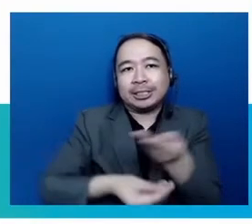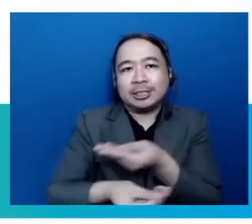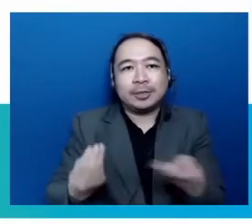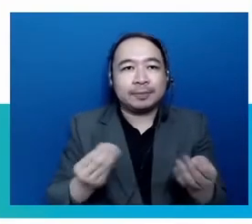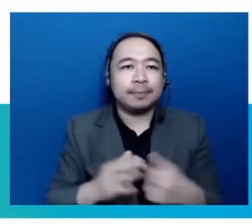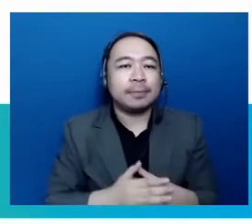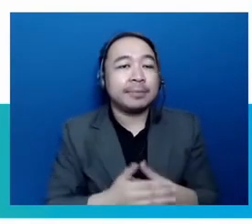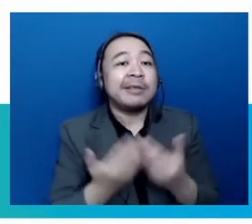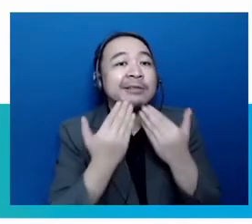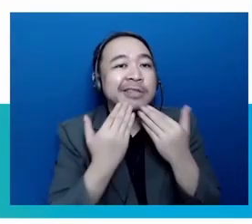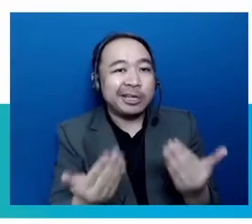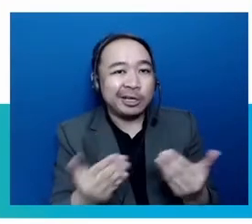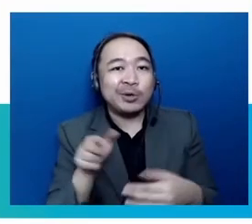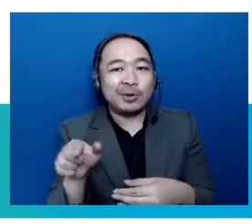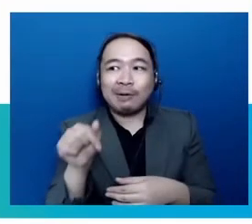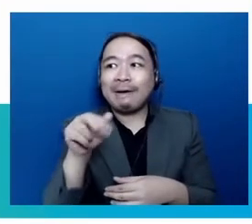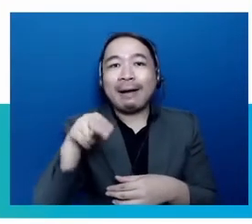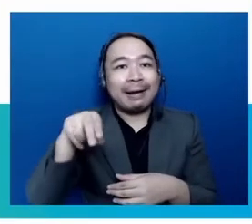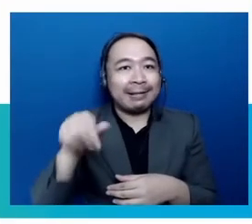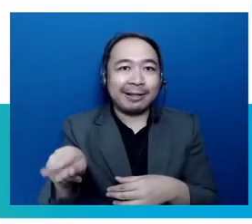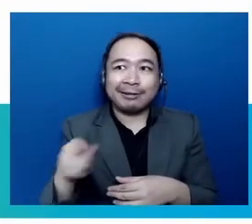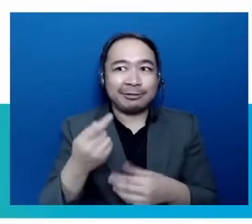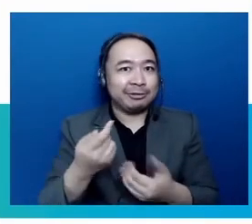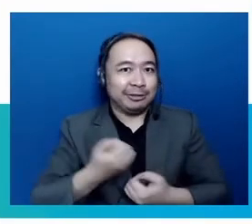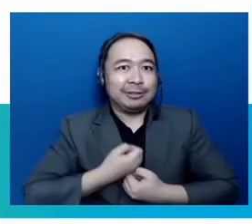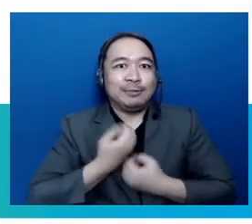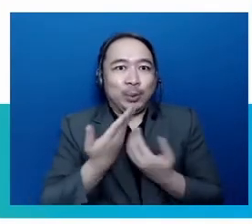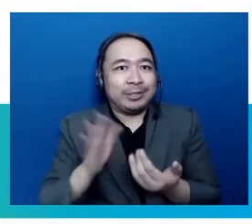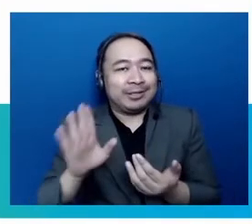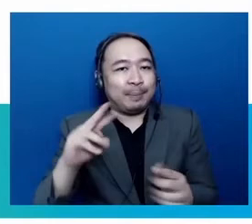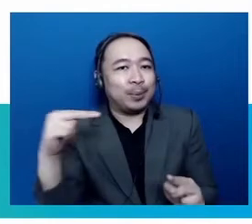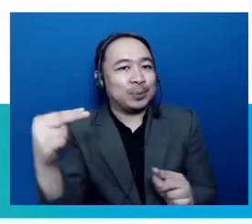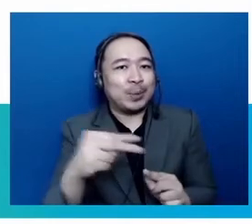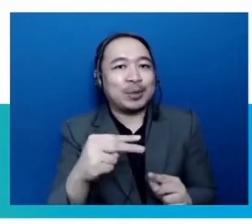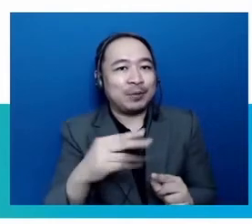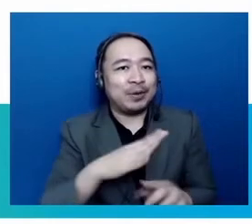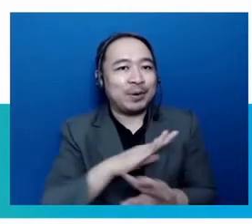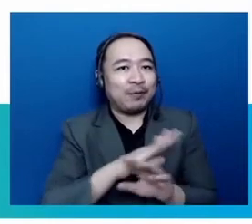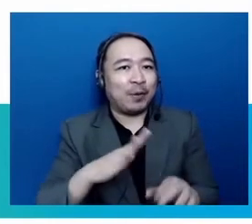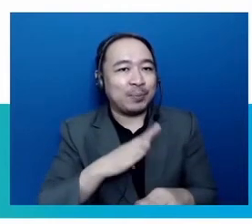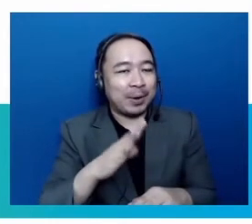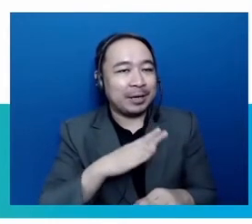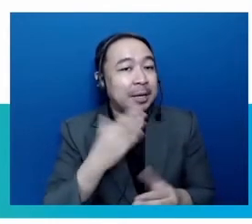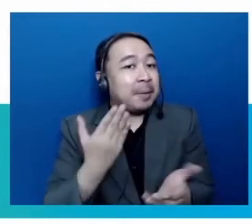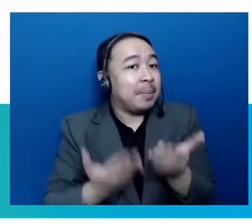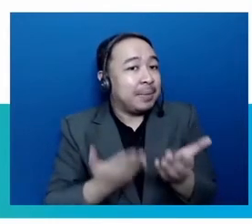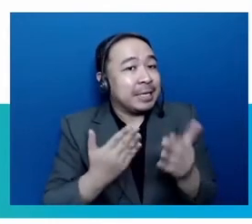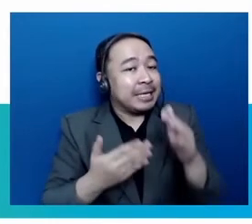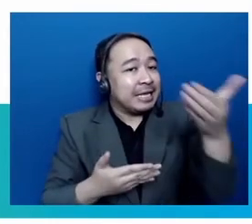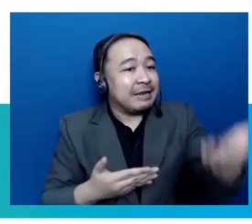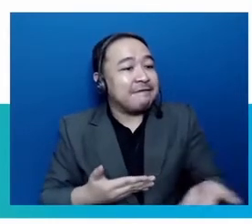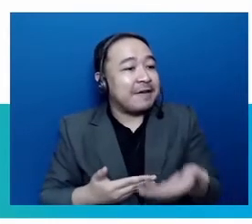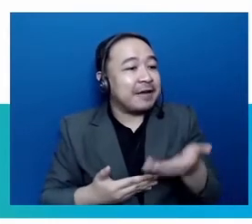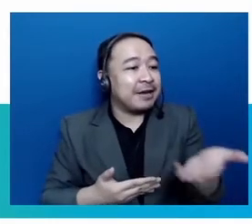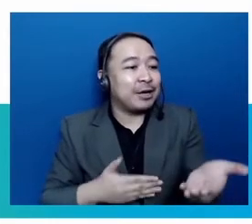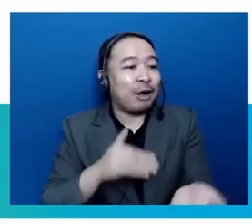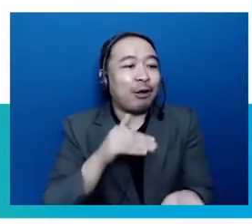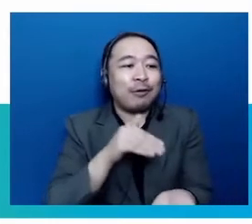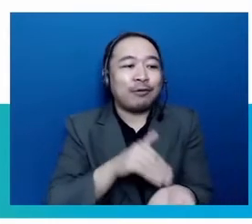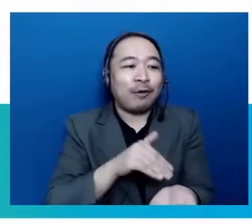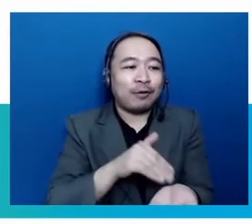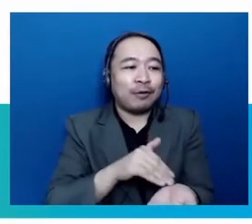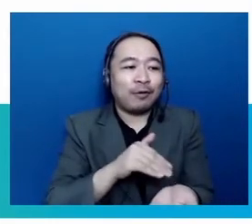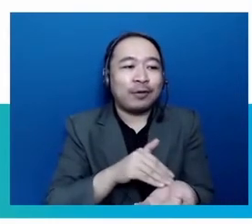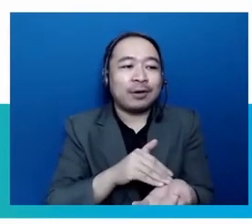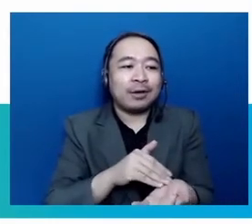voice on the informal sector. I'd like to also maybe invite Dr. Shakuntala to say a little bit about the informal sector, since you talked